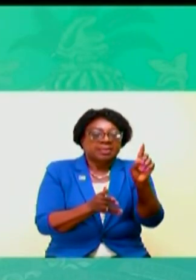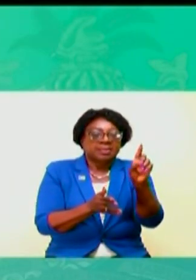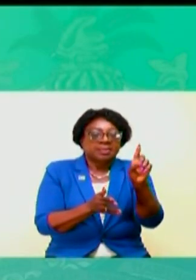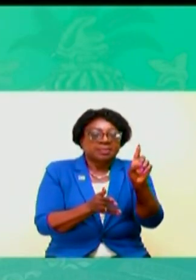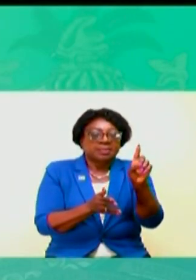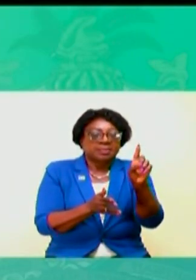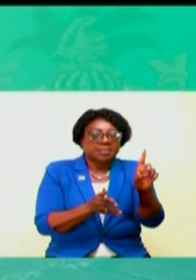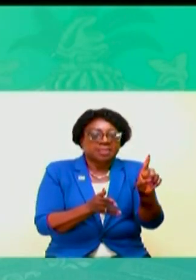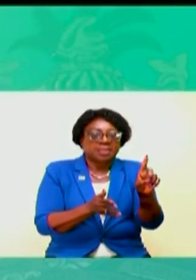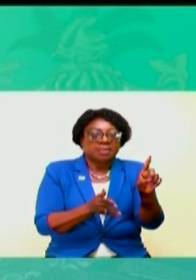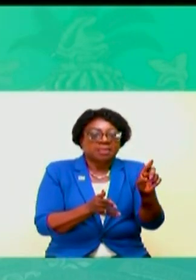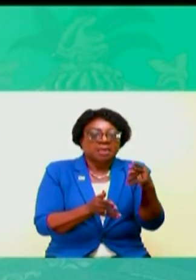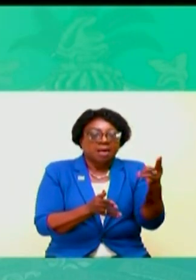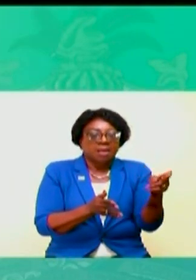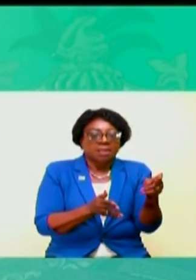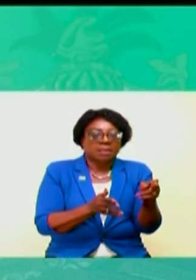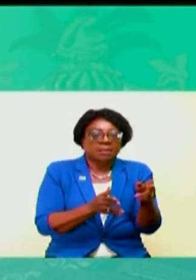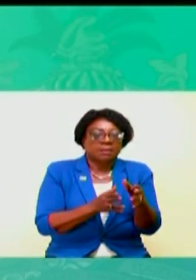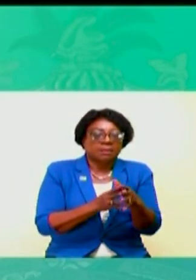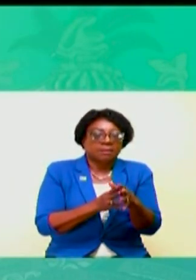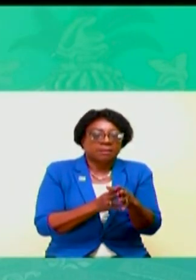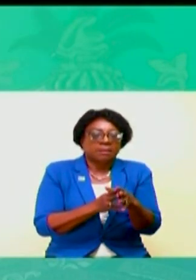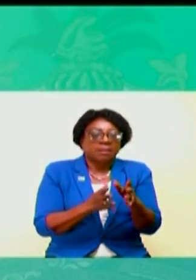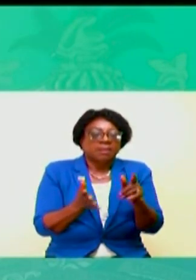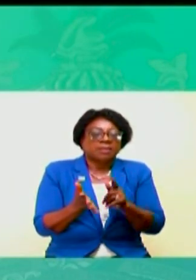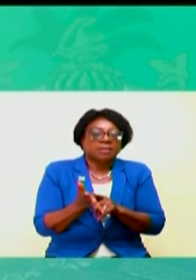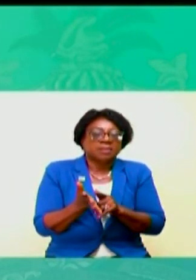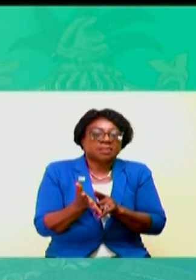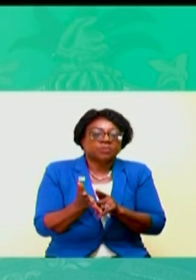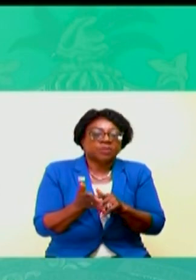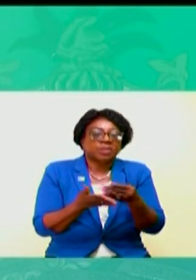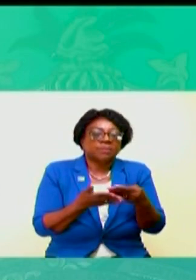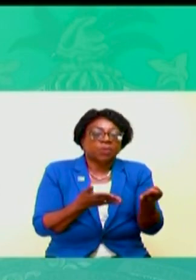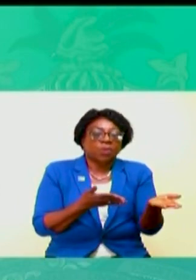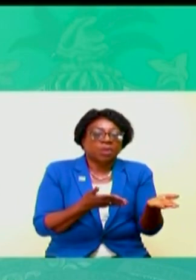anymore. What they did to her? Look at this. This is what we bought.